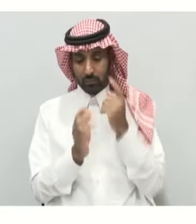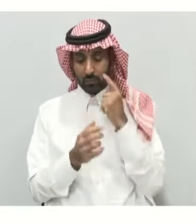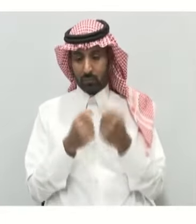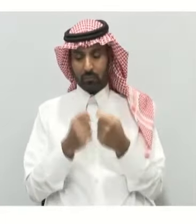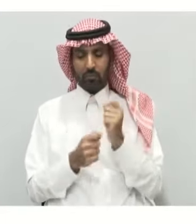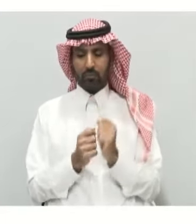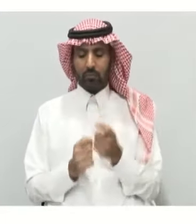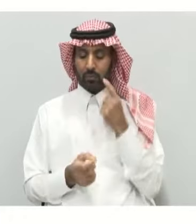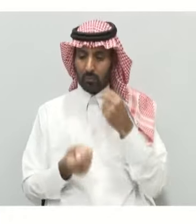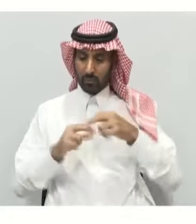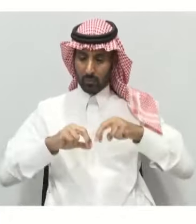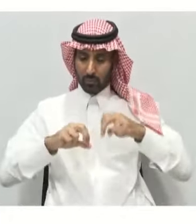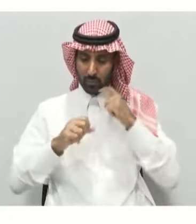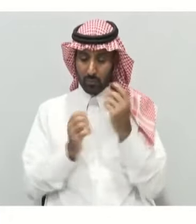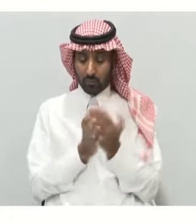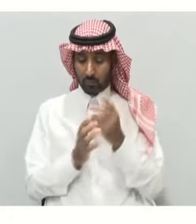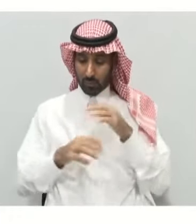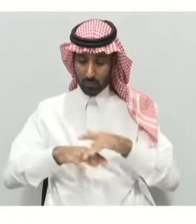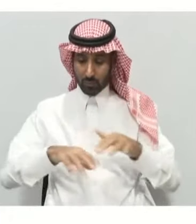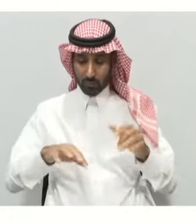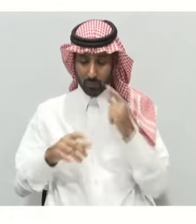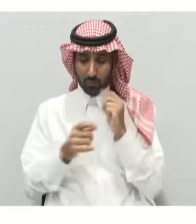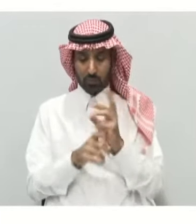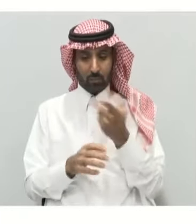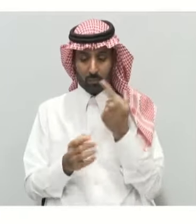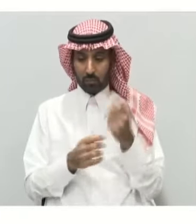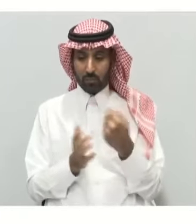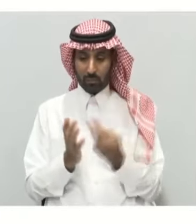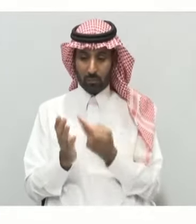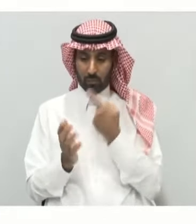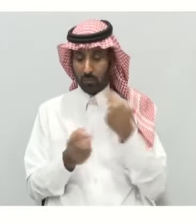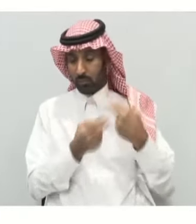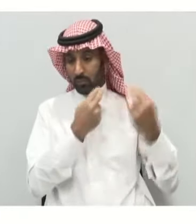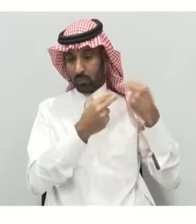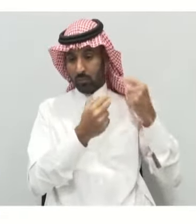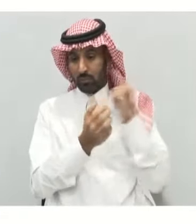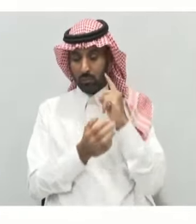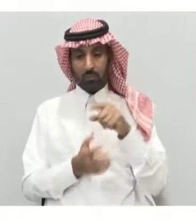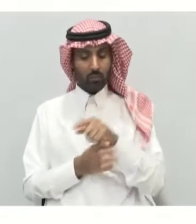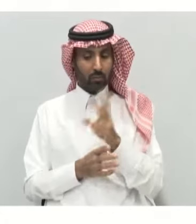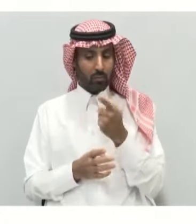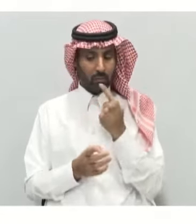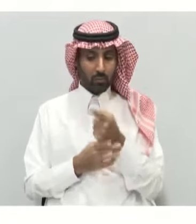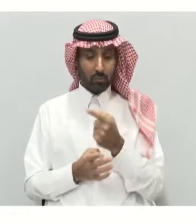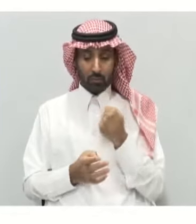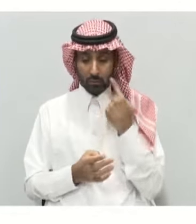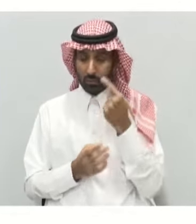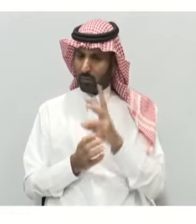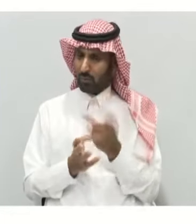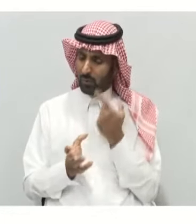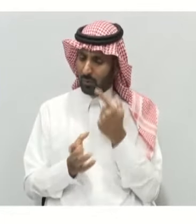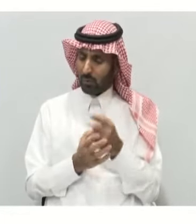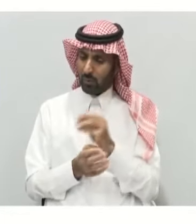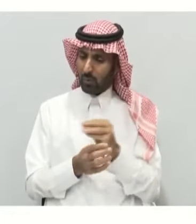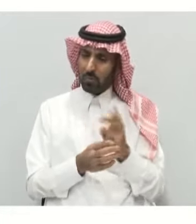education, English, science, computer science, art, and history. And we said that we need to express or